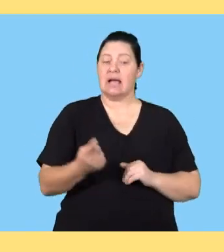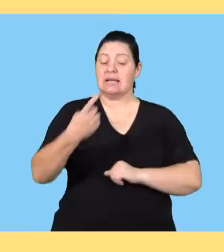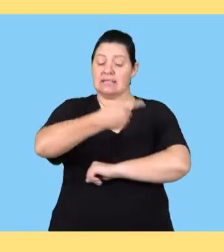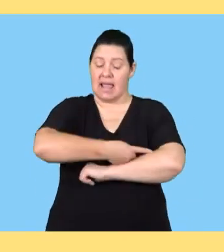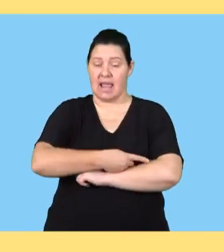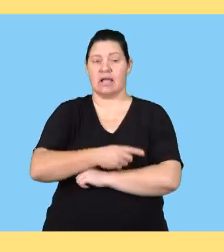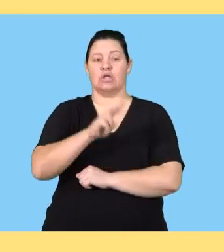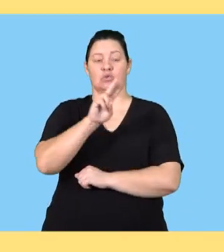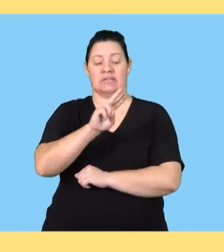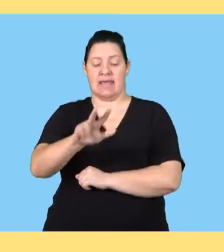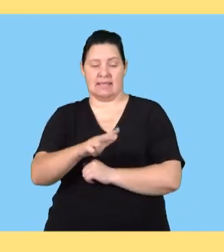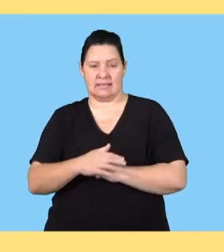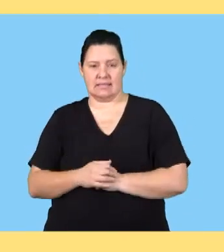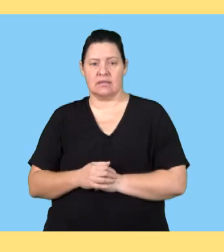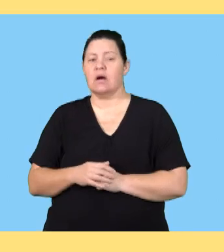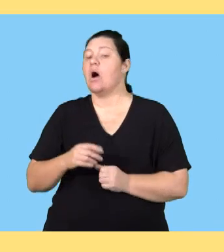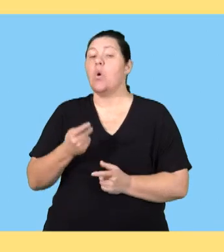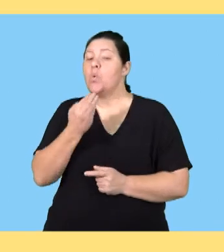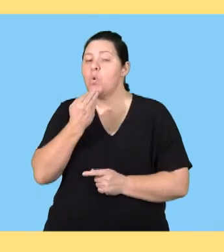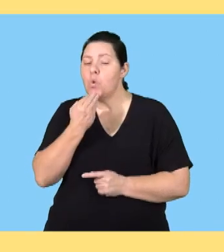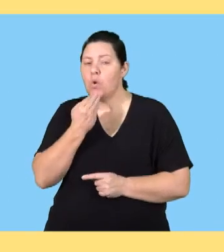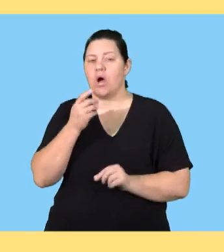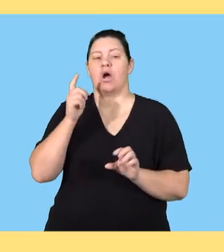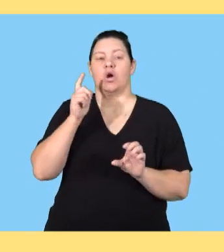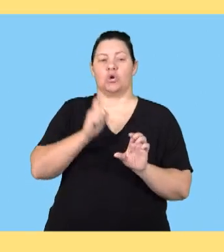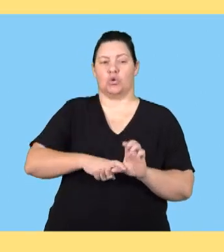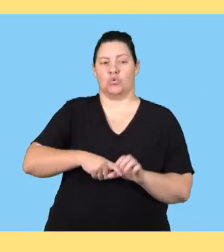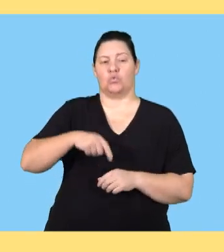is 28. What is the name of the creditor?